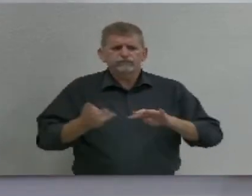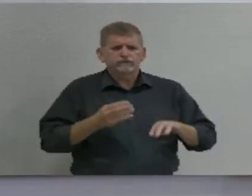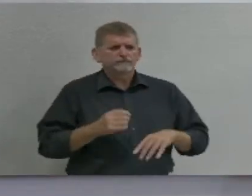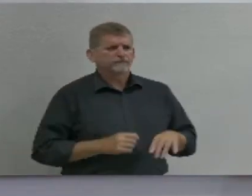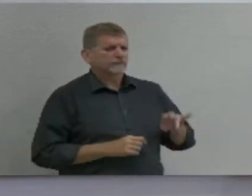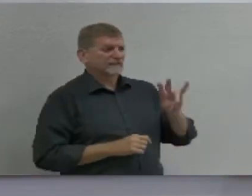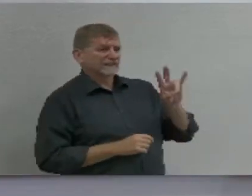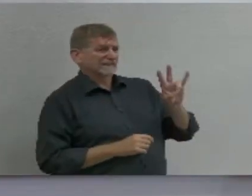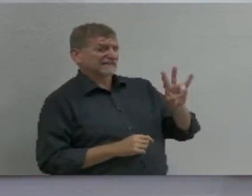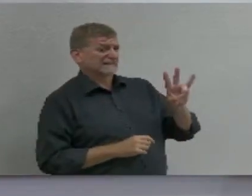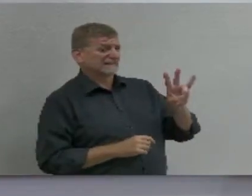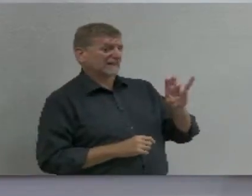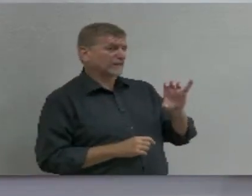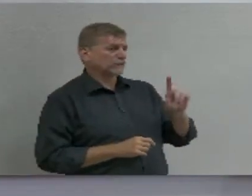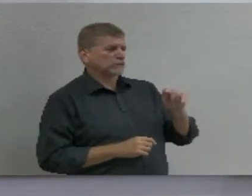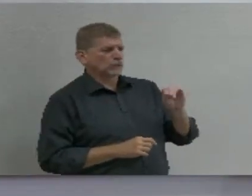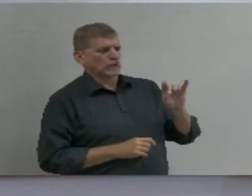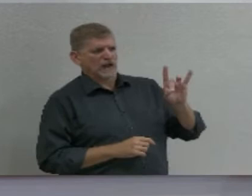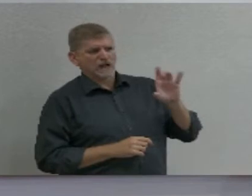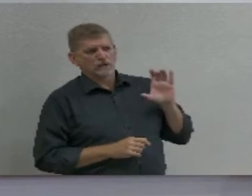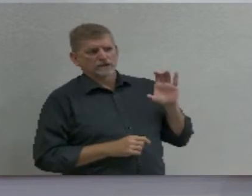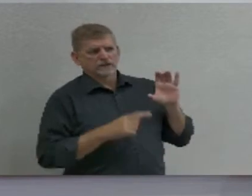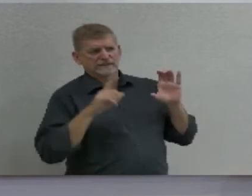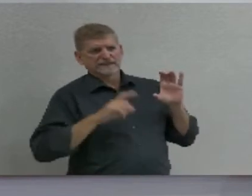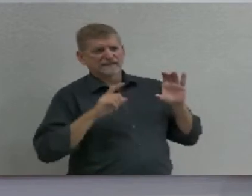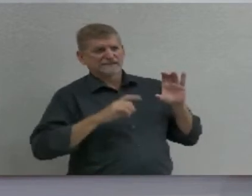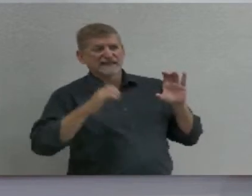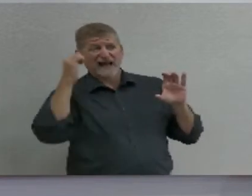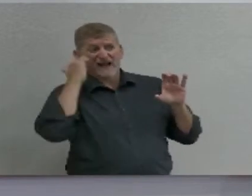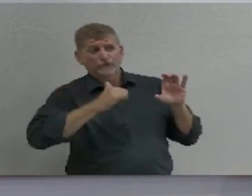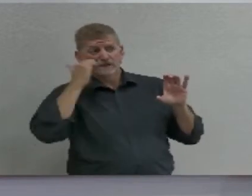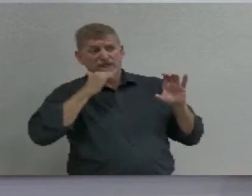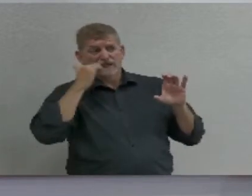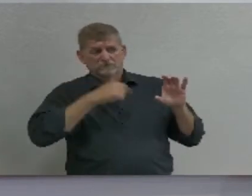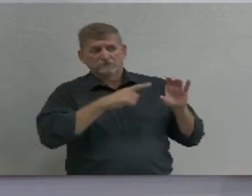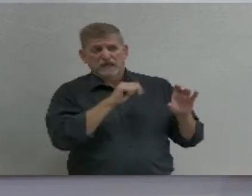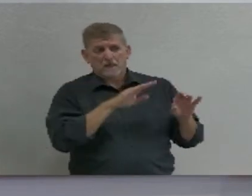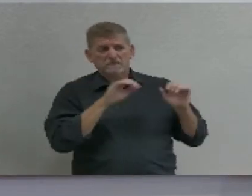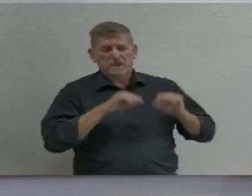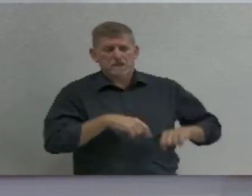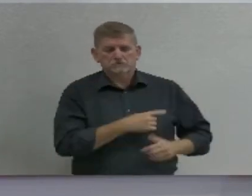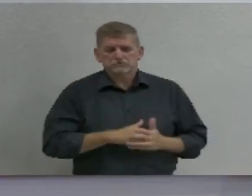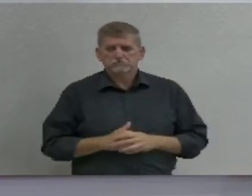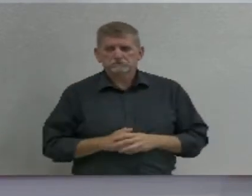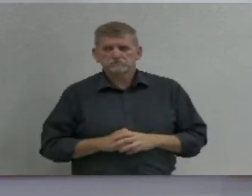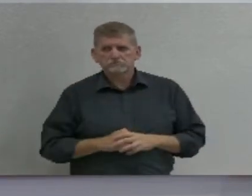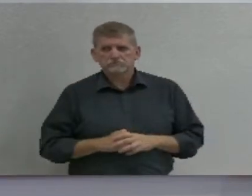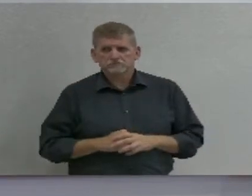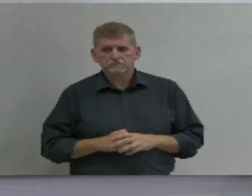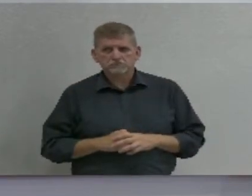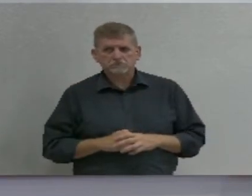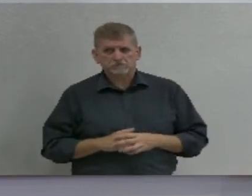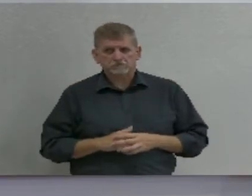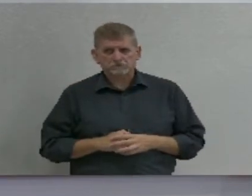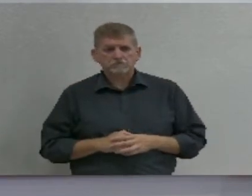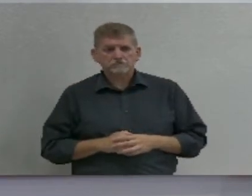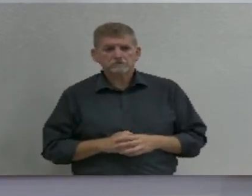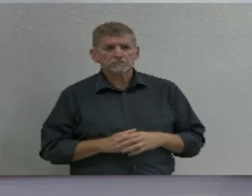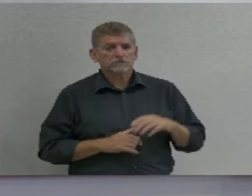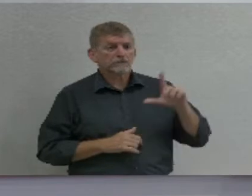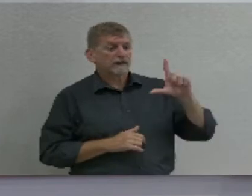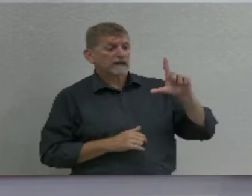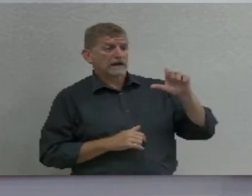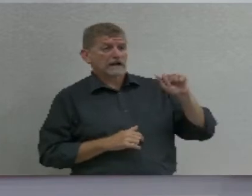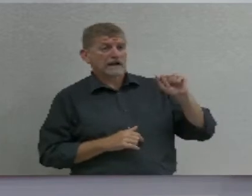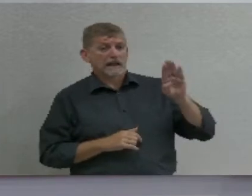day testing people. And that's just us. So again, that lab does even what they do at the hospital too. But just from the COVID standpoint, we're